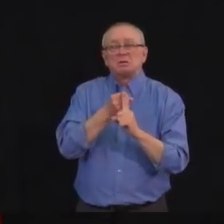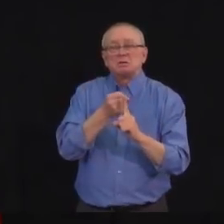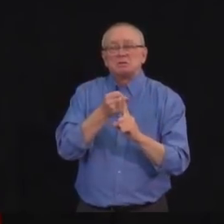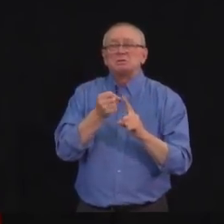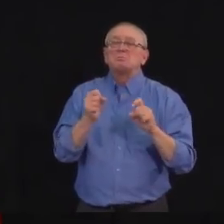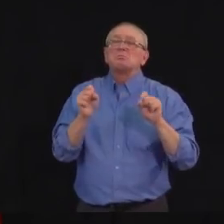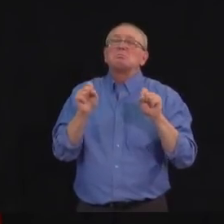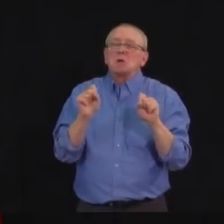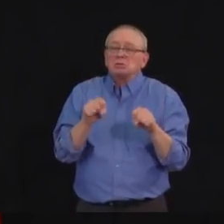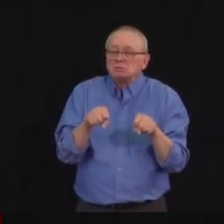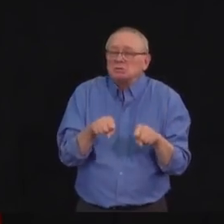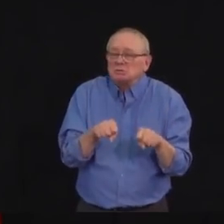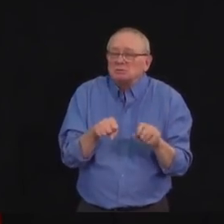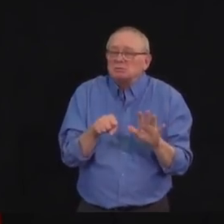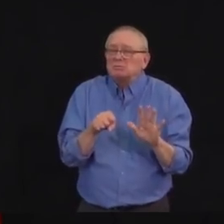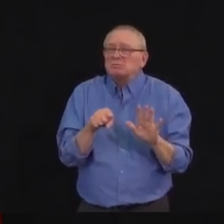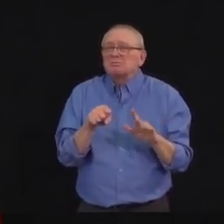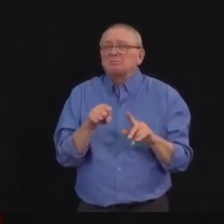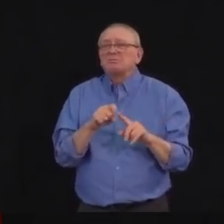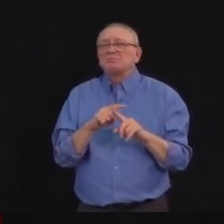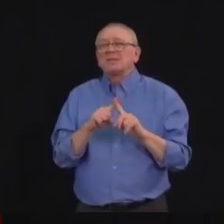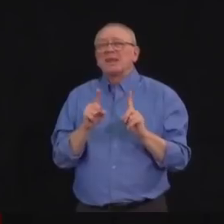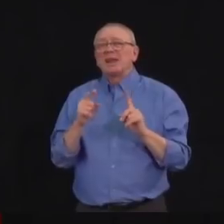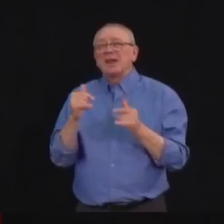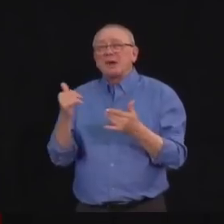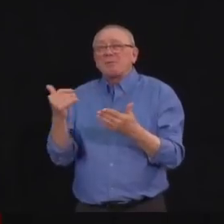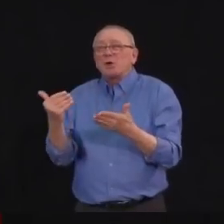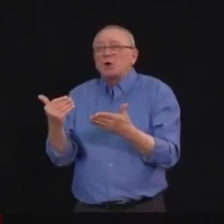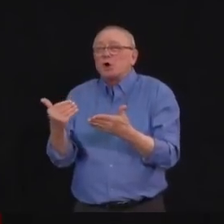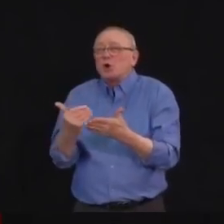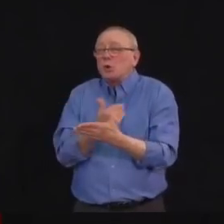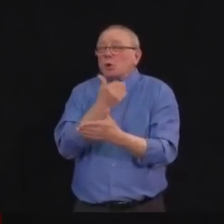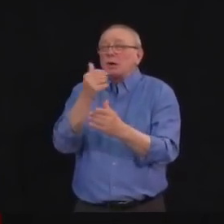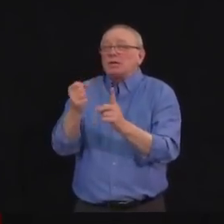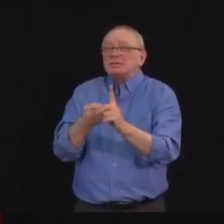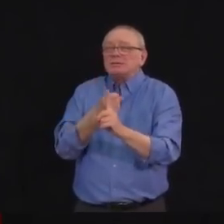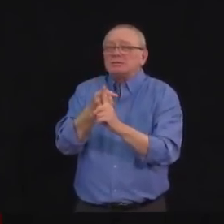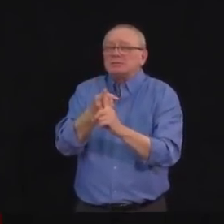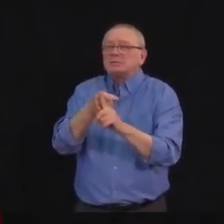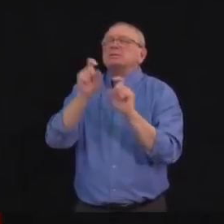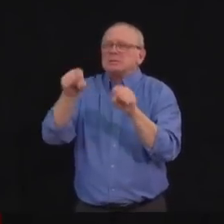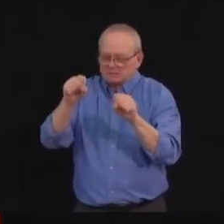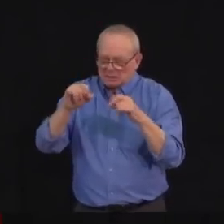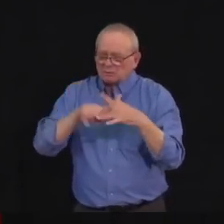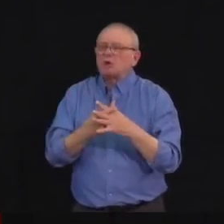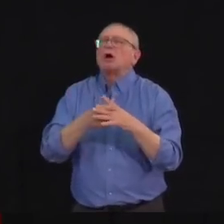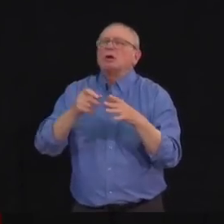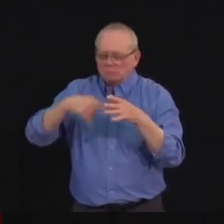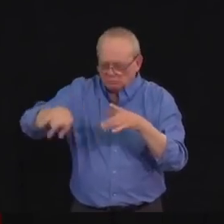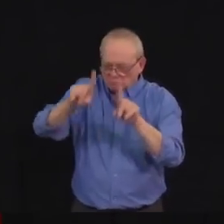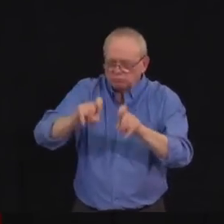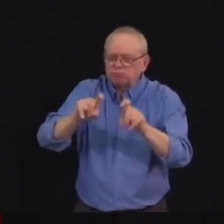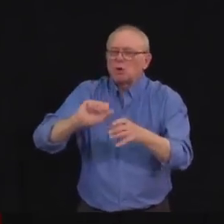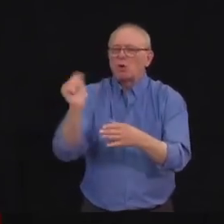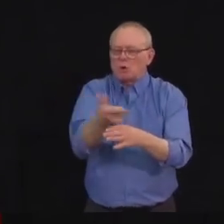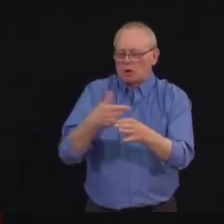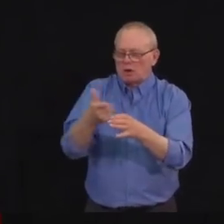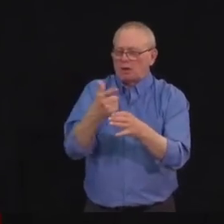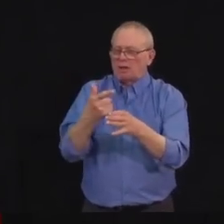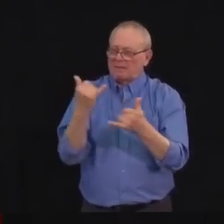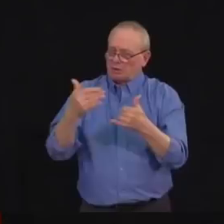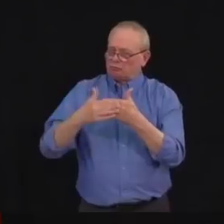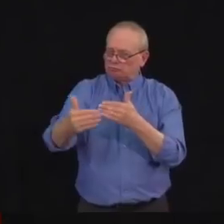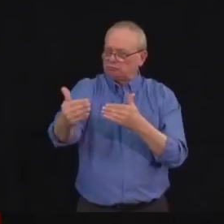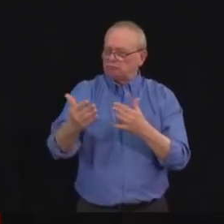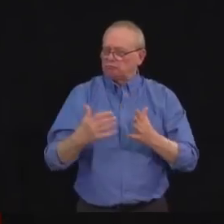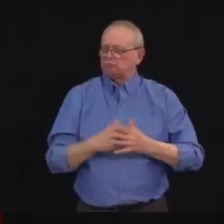line. But we are focusing again on outbreaks going forward and making sure that we are using our testing capacity to the best clinical